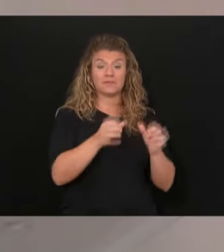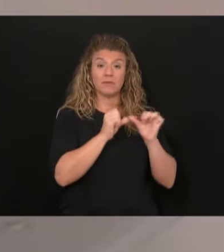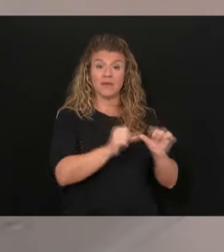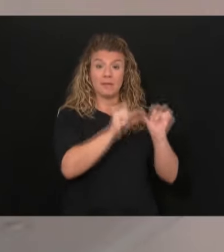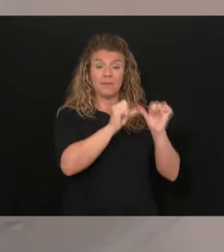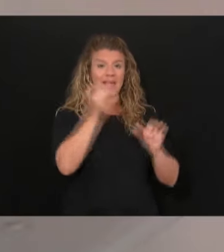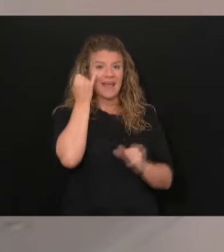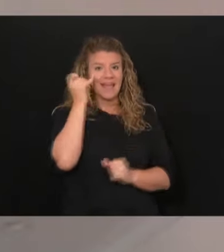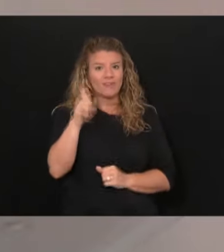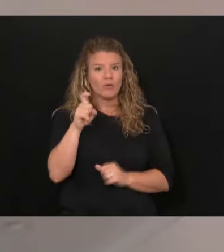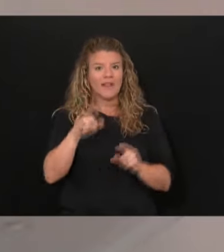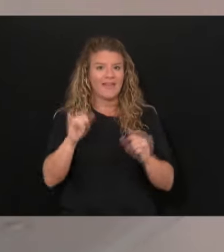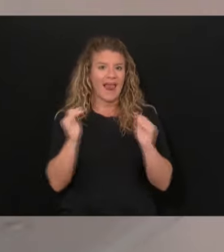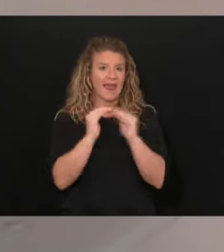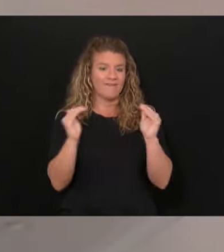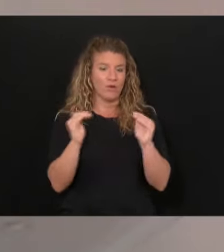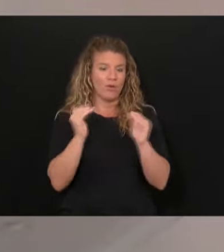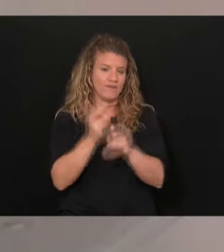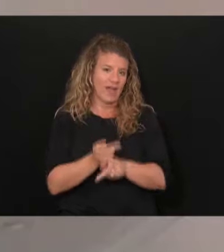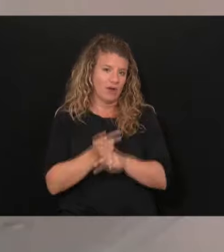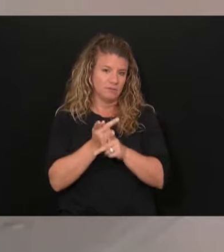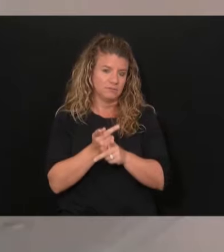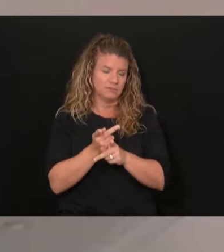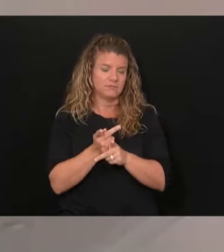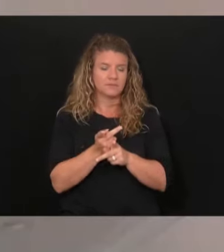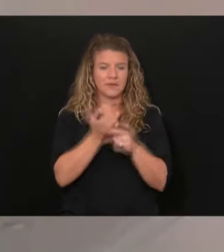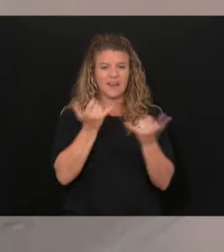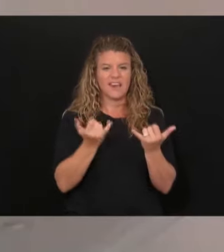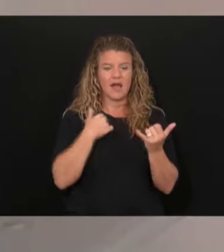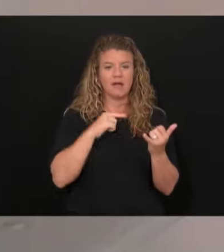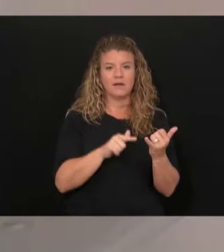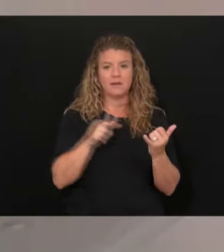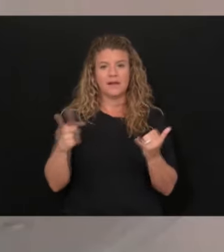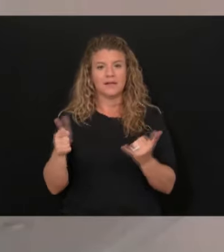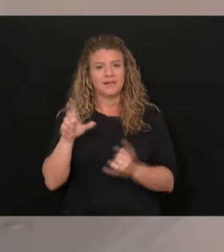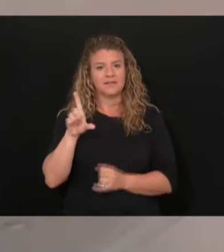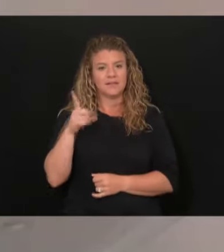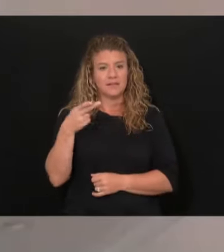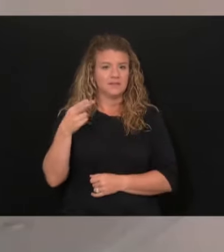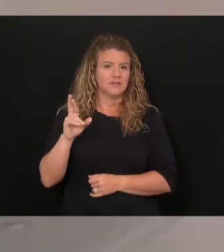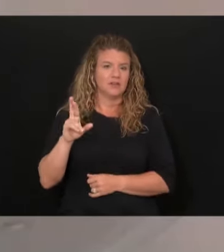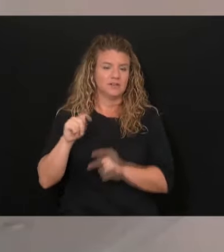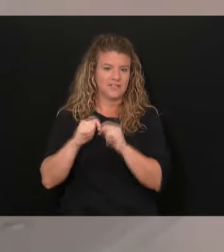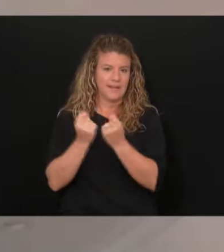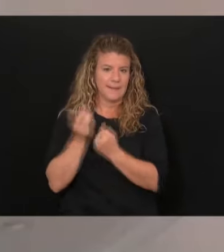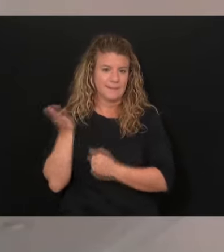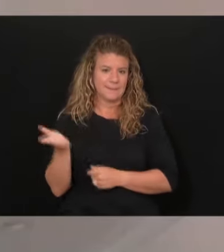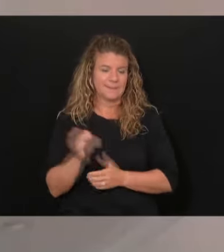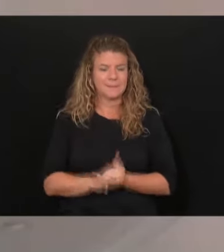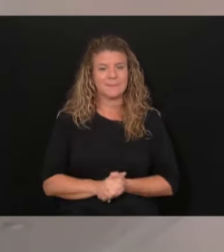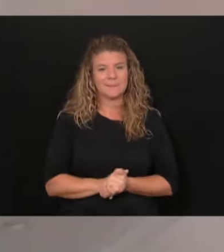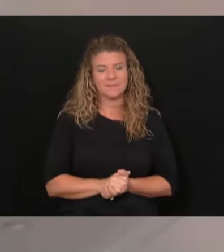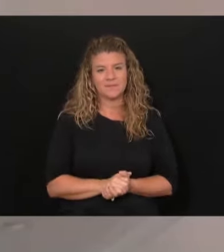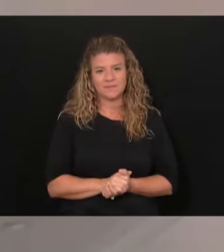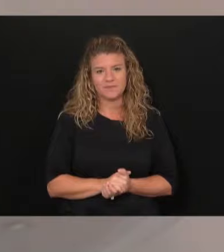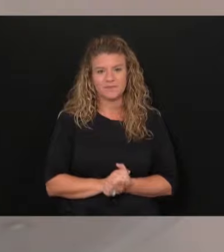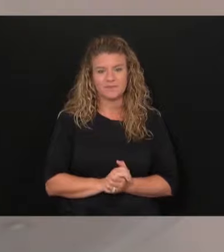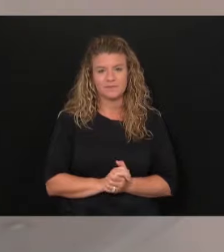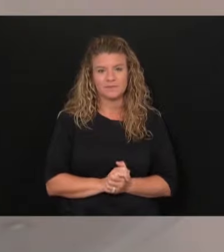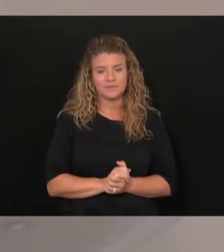that different level of care. And I'll pass the baton over to our friends in DHHR for any other comments.